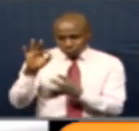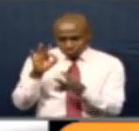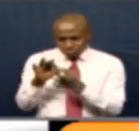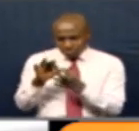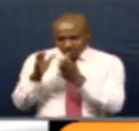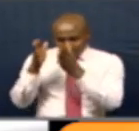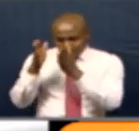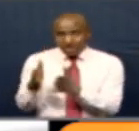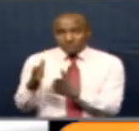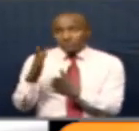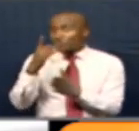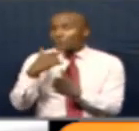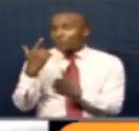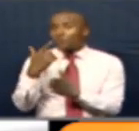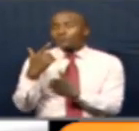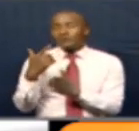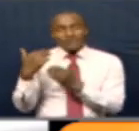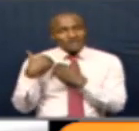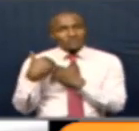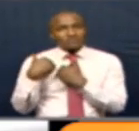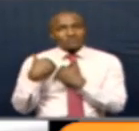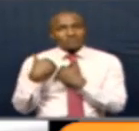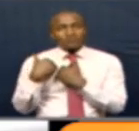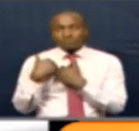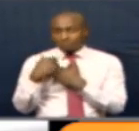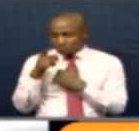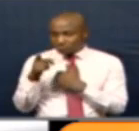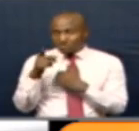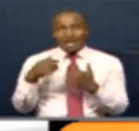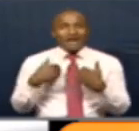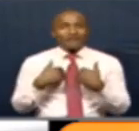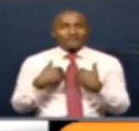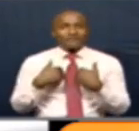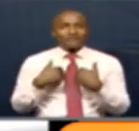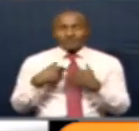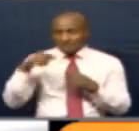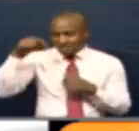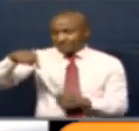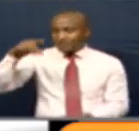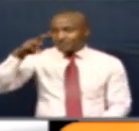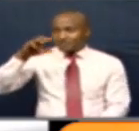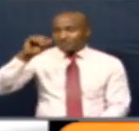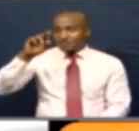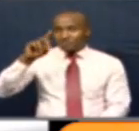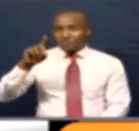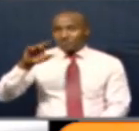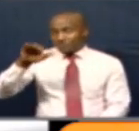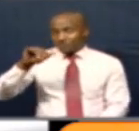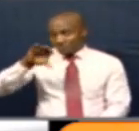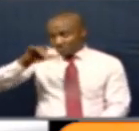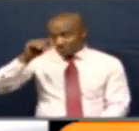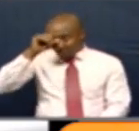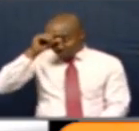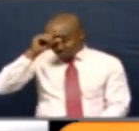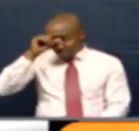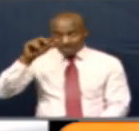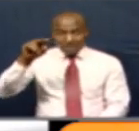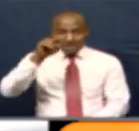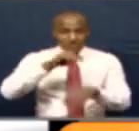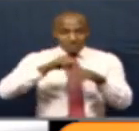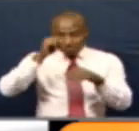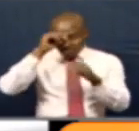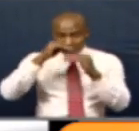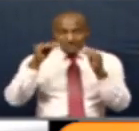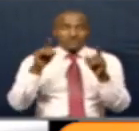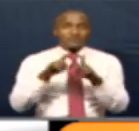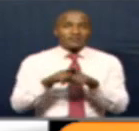person who is being held to account in that particular ward from the county level as well as the national government level, whom